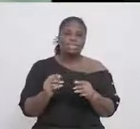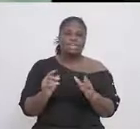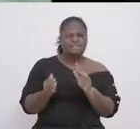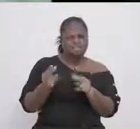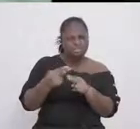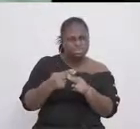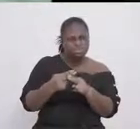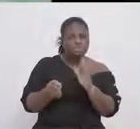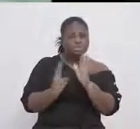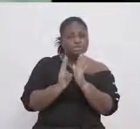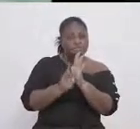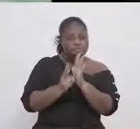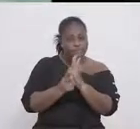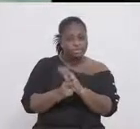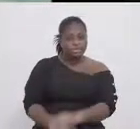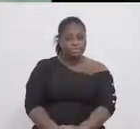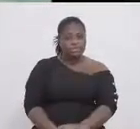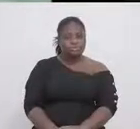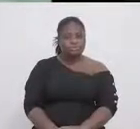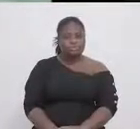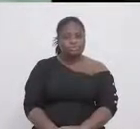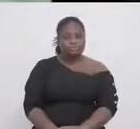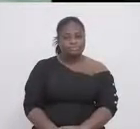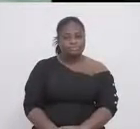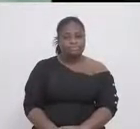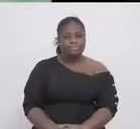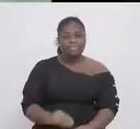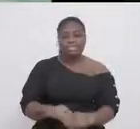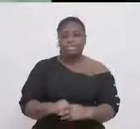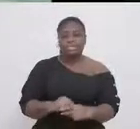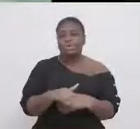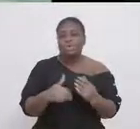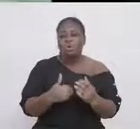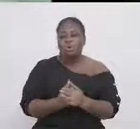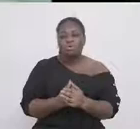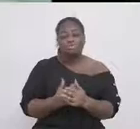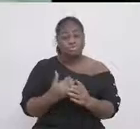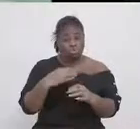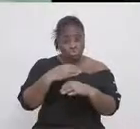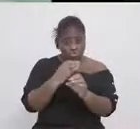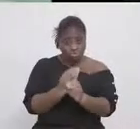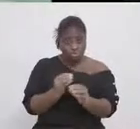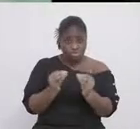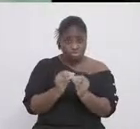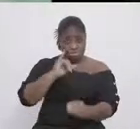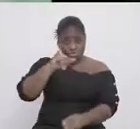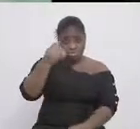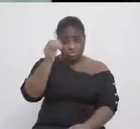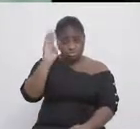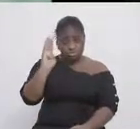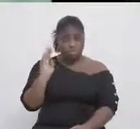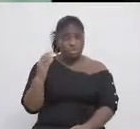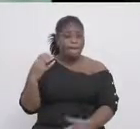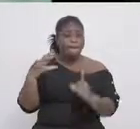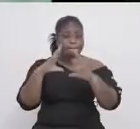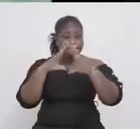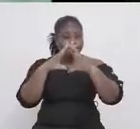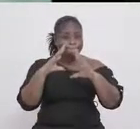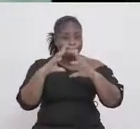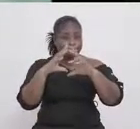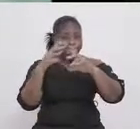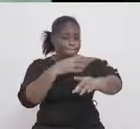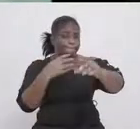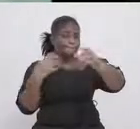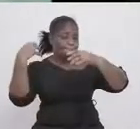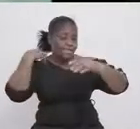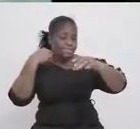quick voice clip. Now, in order to create more decent jobs for young Africans, the MasterCard Foundation and MEST have been